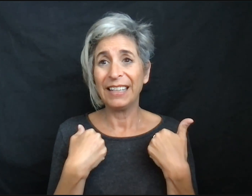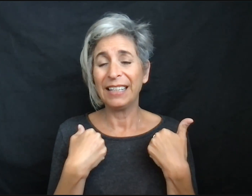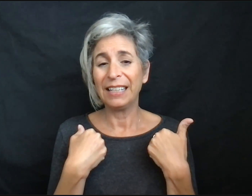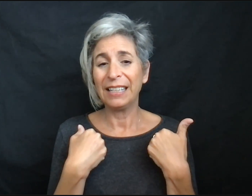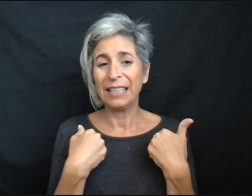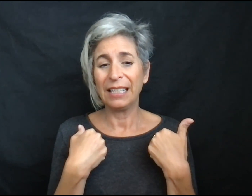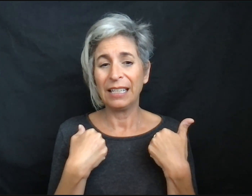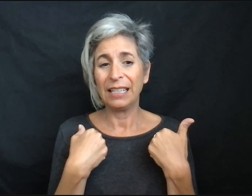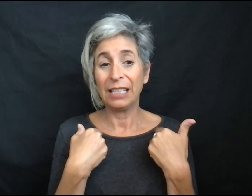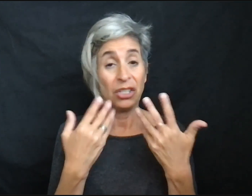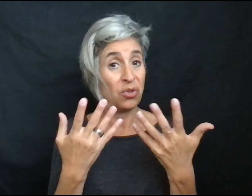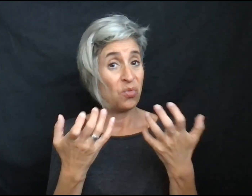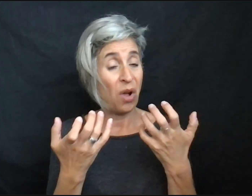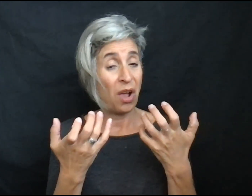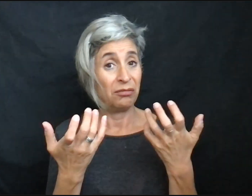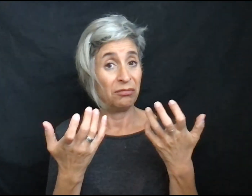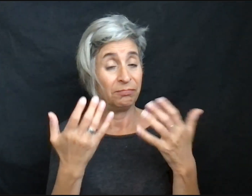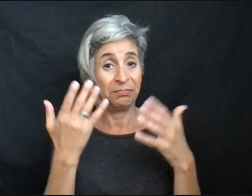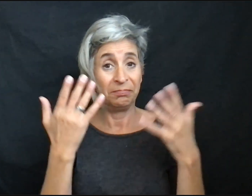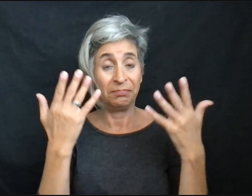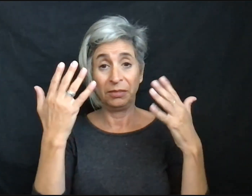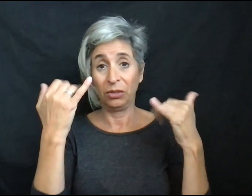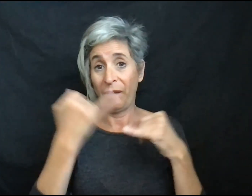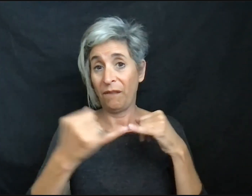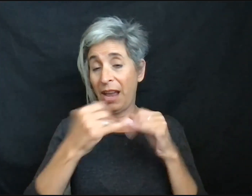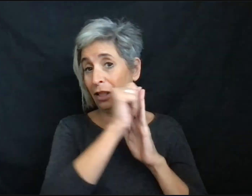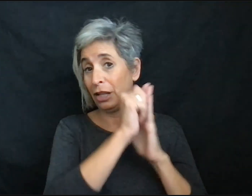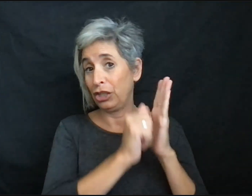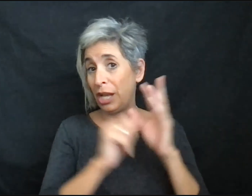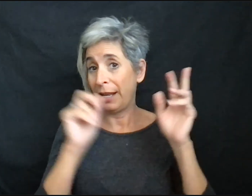we want to do the final agenda items here.